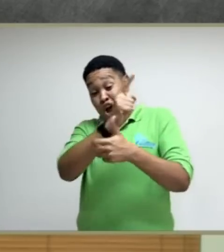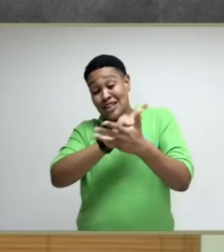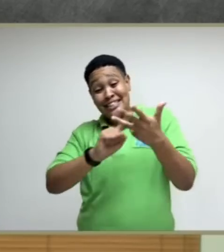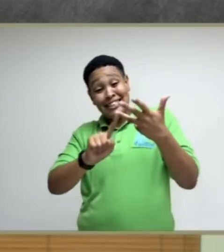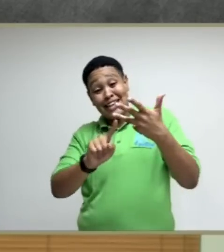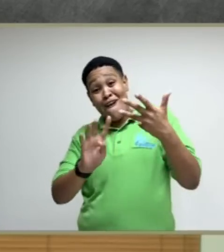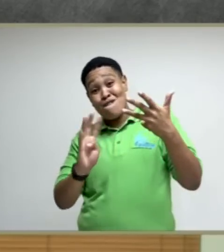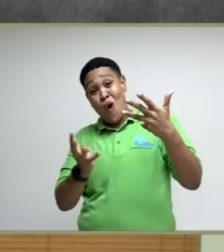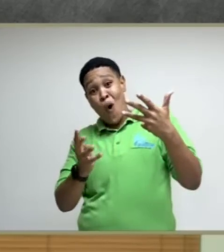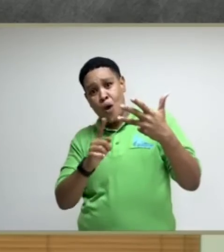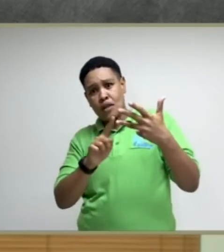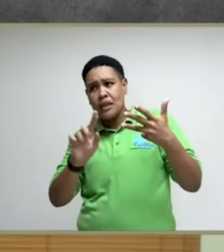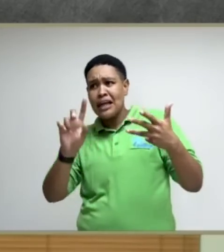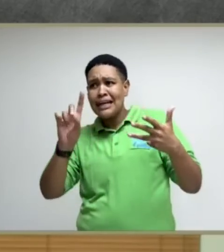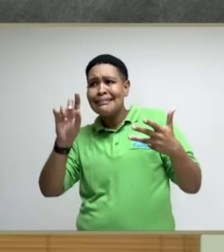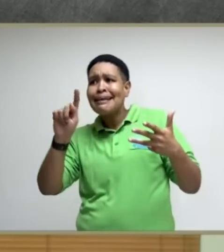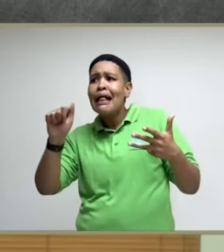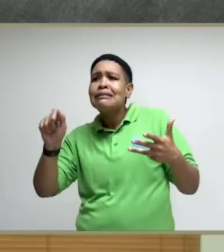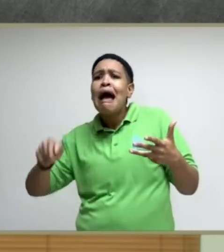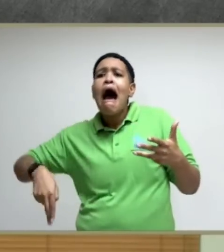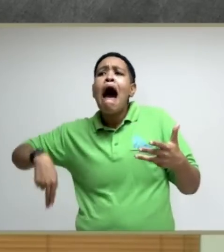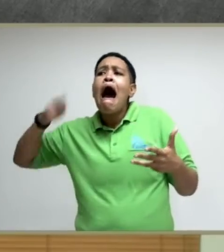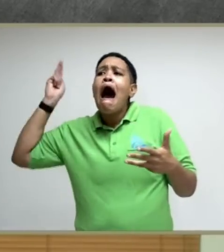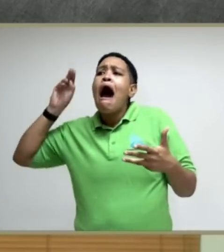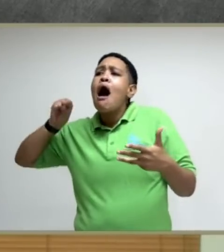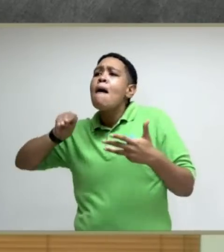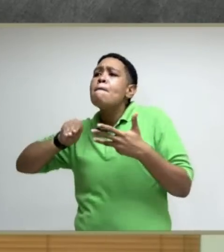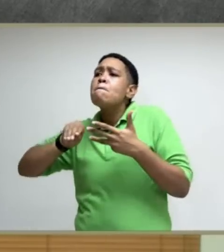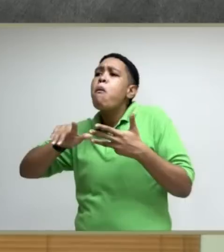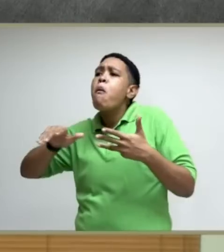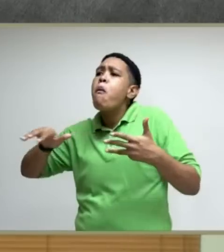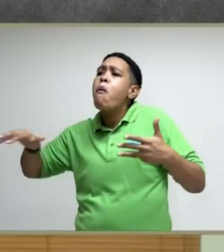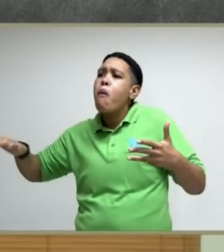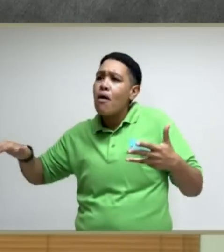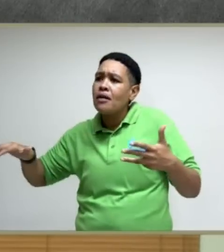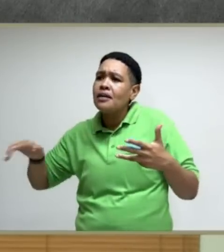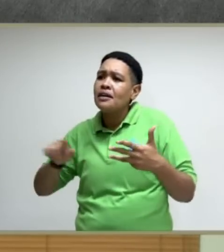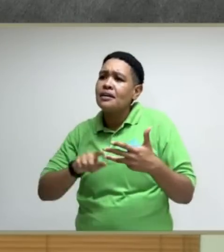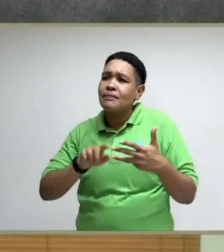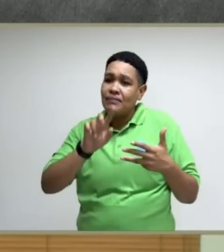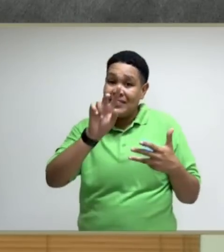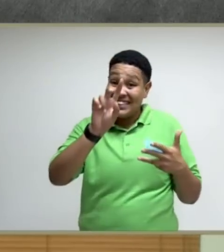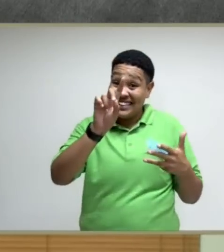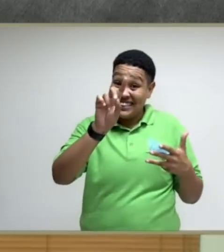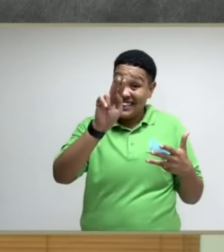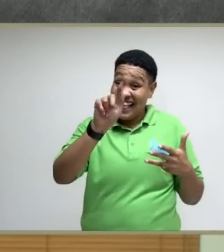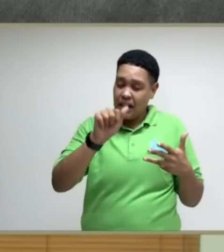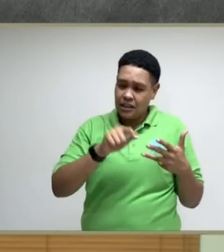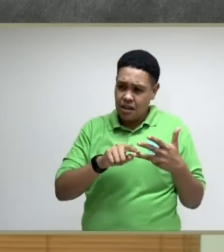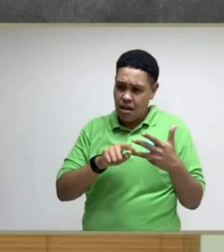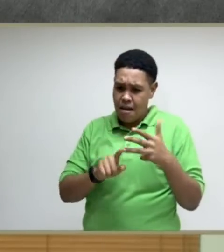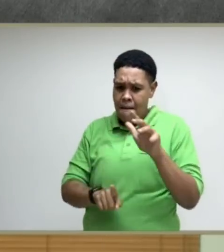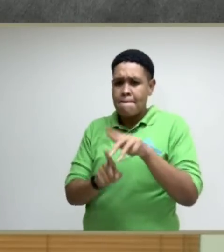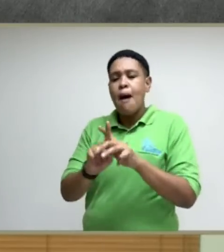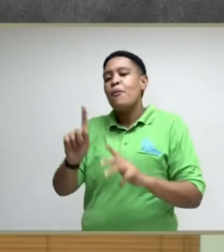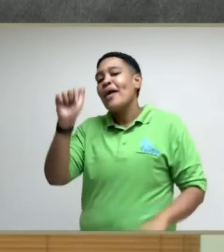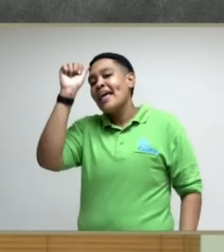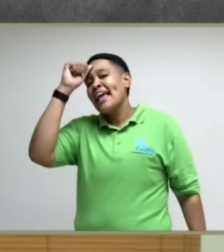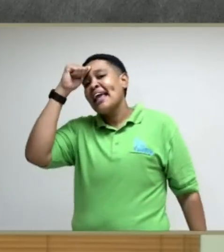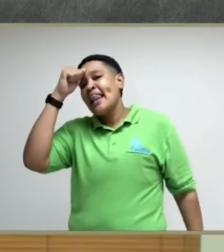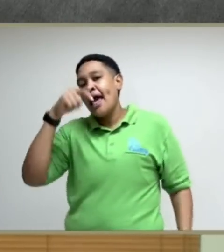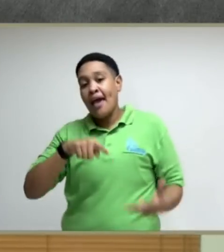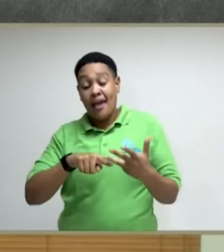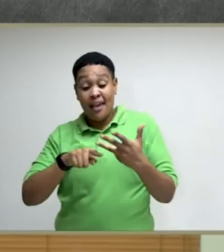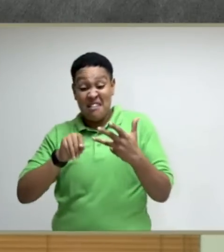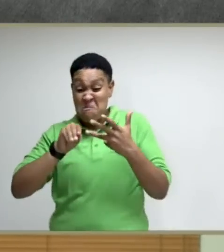have the Delta variant, which was a variant that got its prominence in India, and that variant has spread